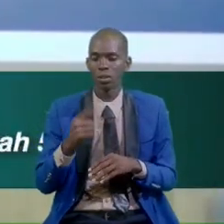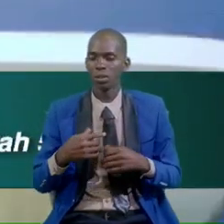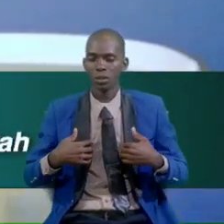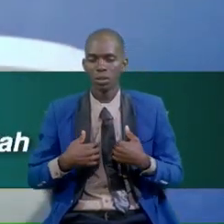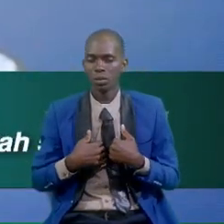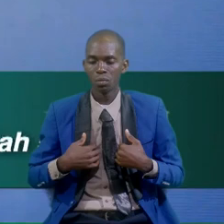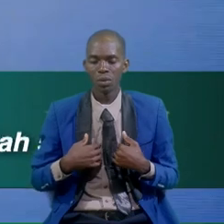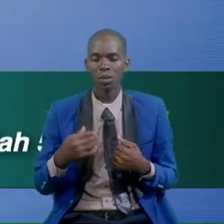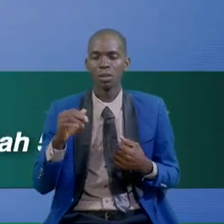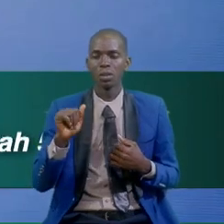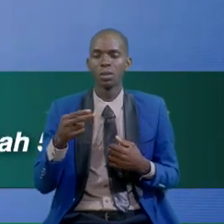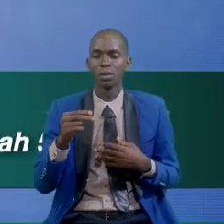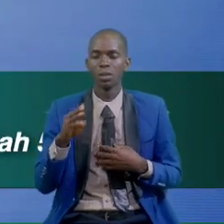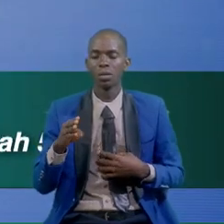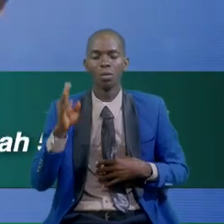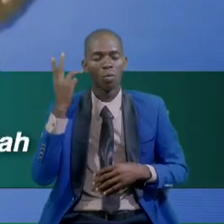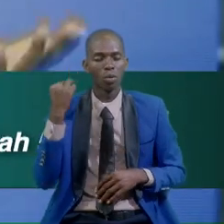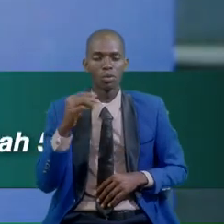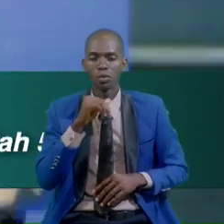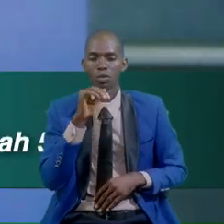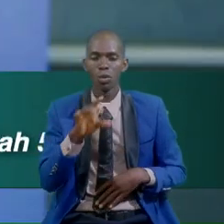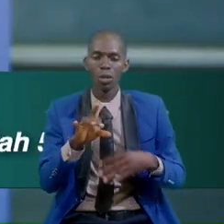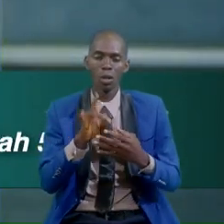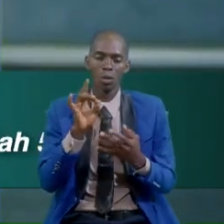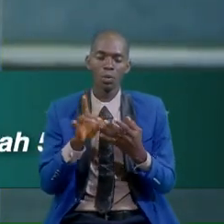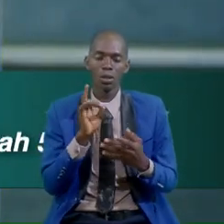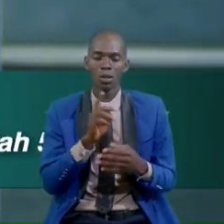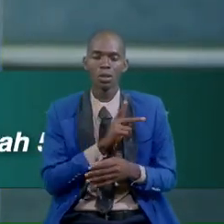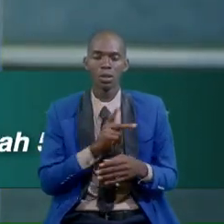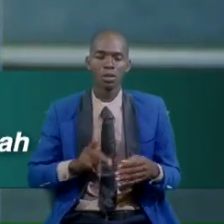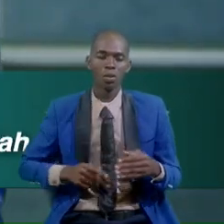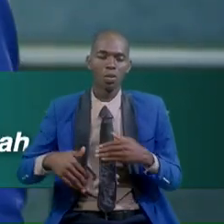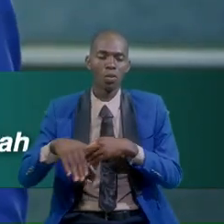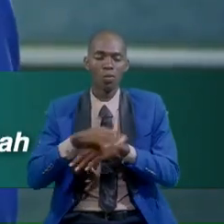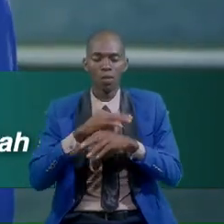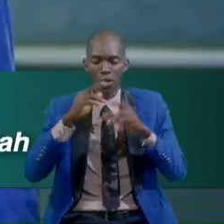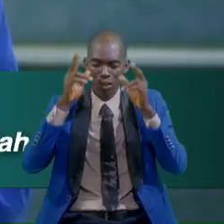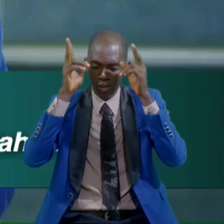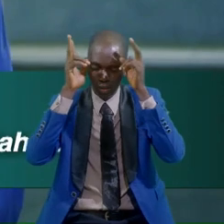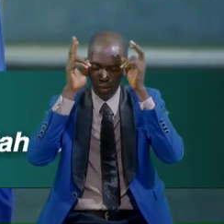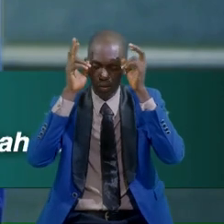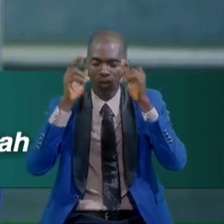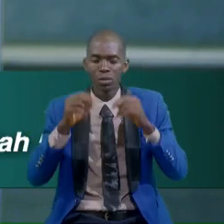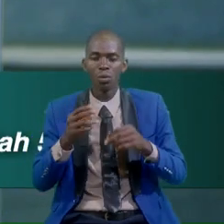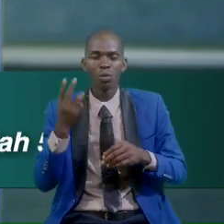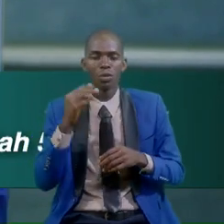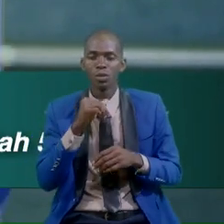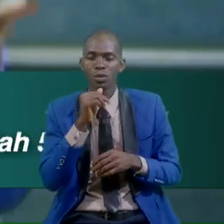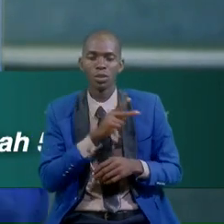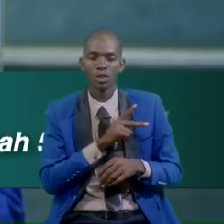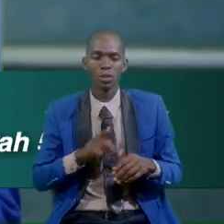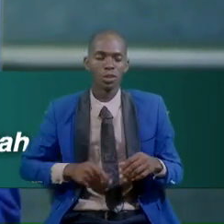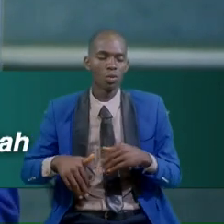kings over the horses. He wasn't king over the mules. The people